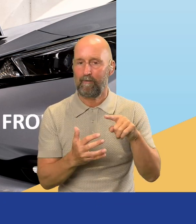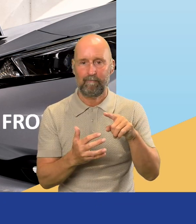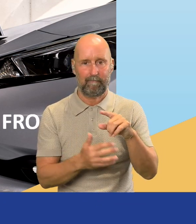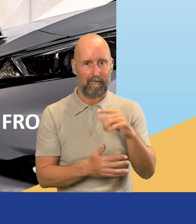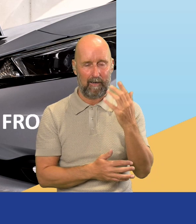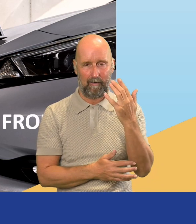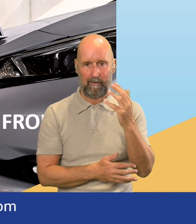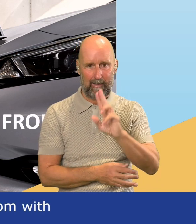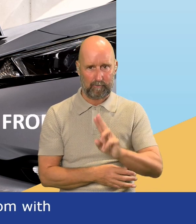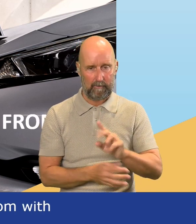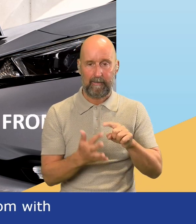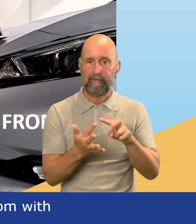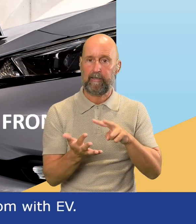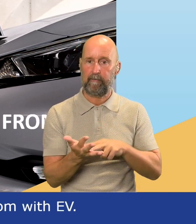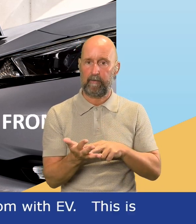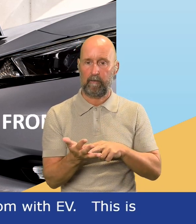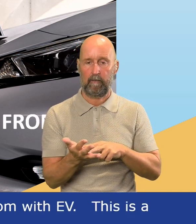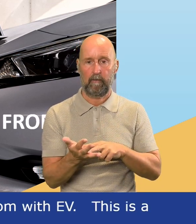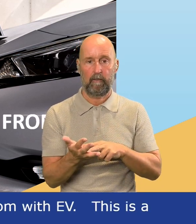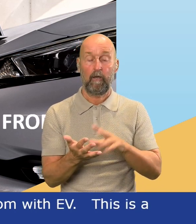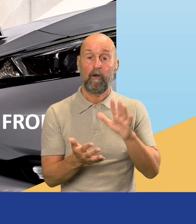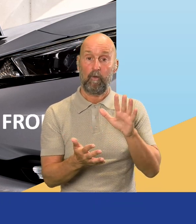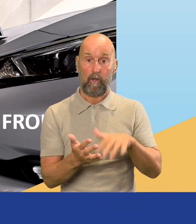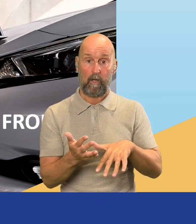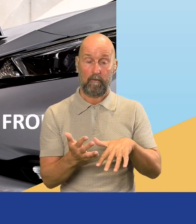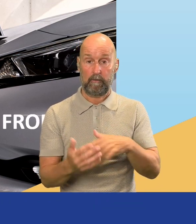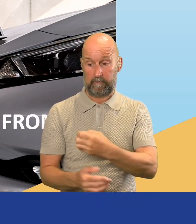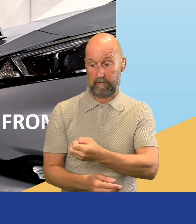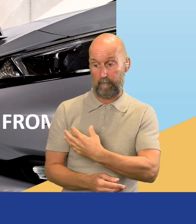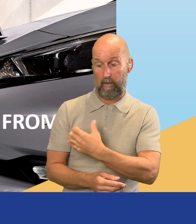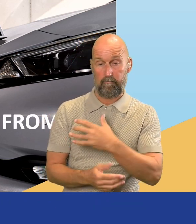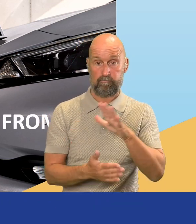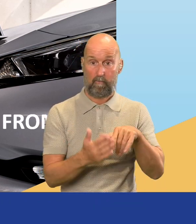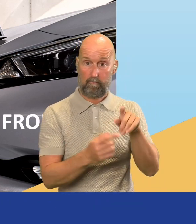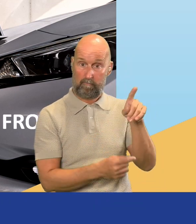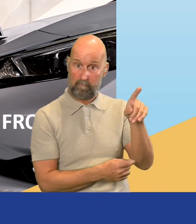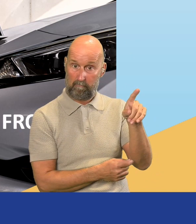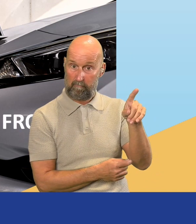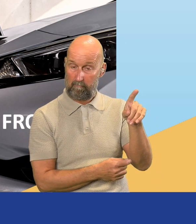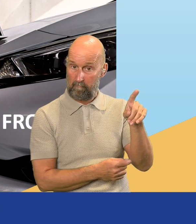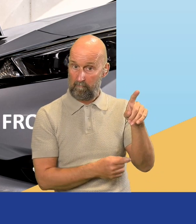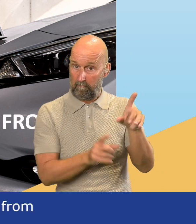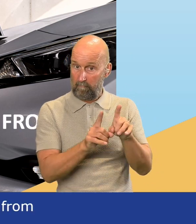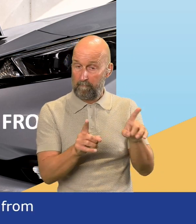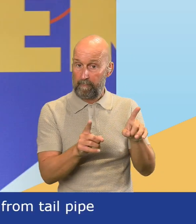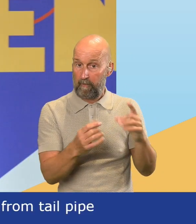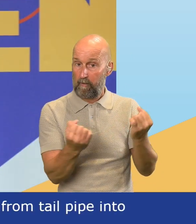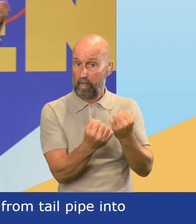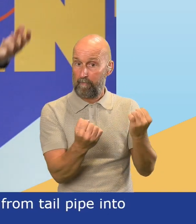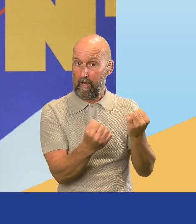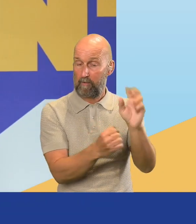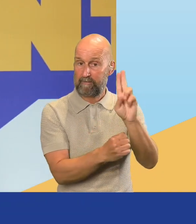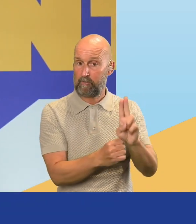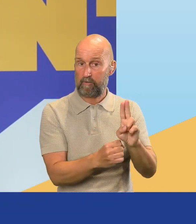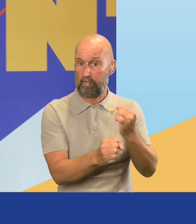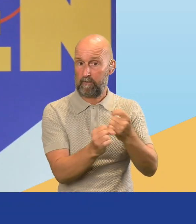well, does an EV just turn emissions from a tailpipe into emissions from a power station, from a